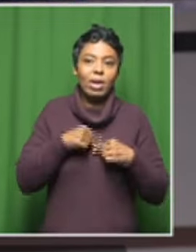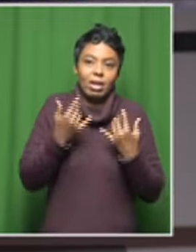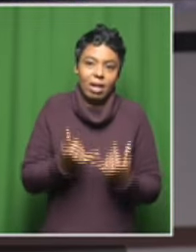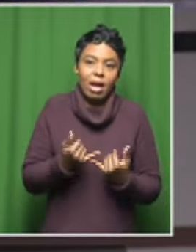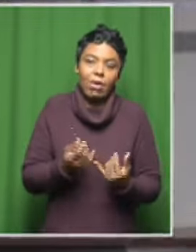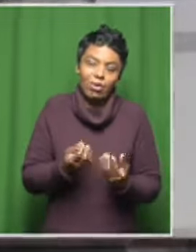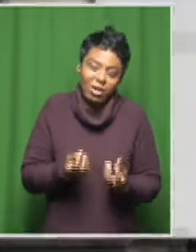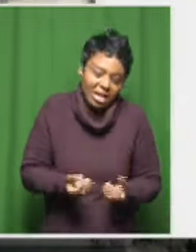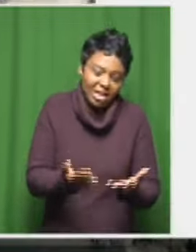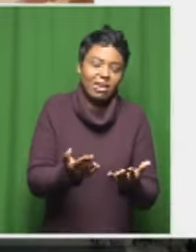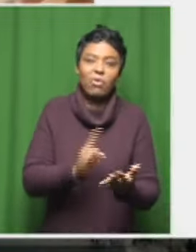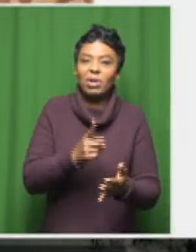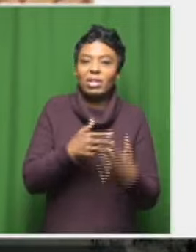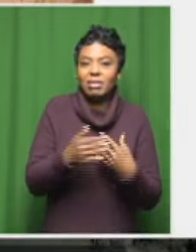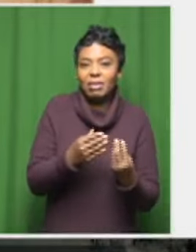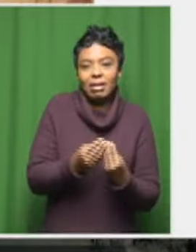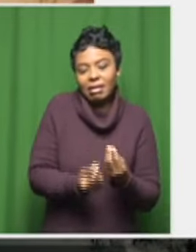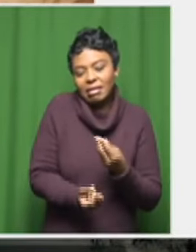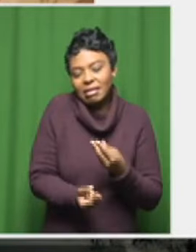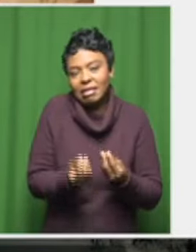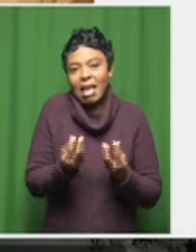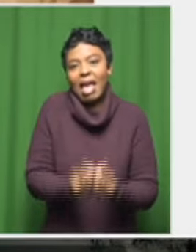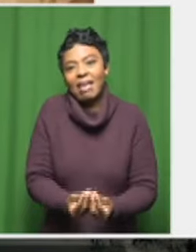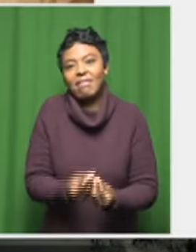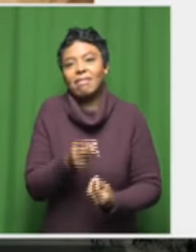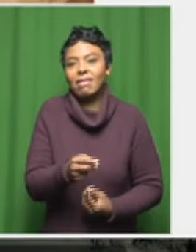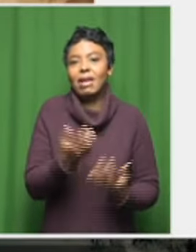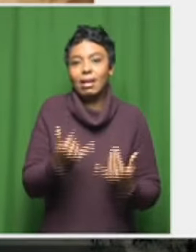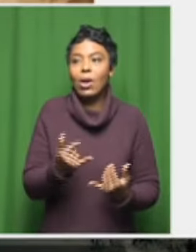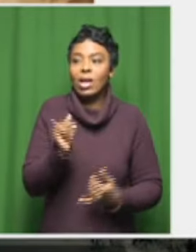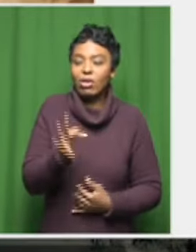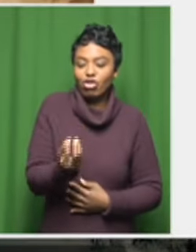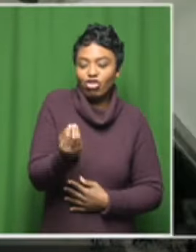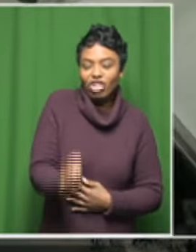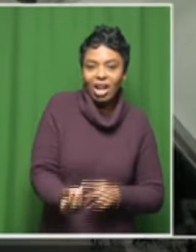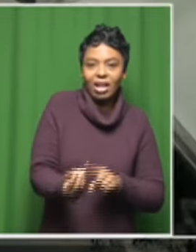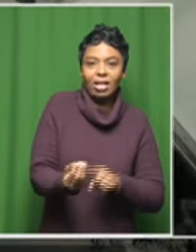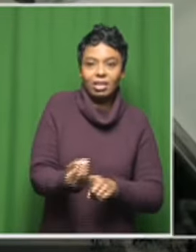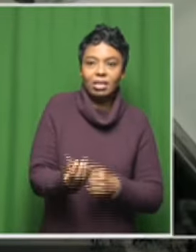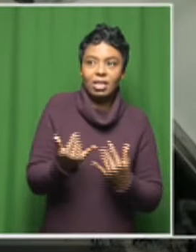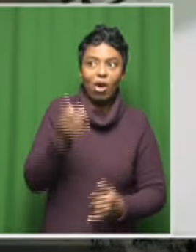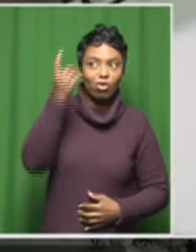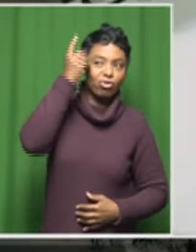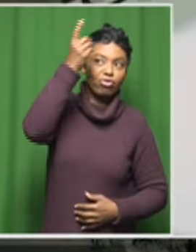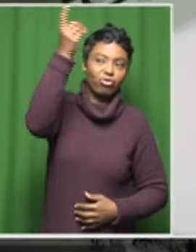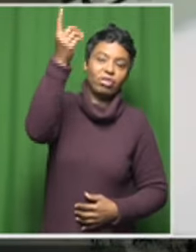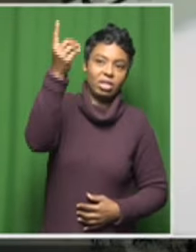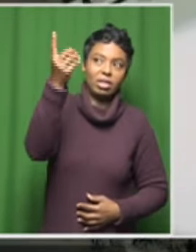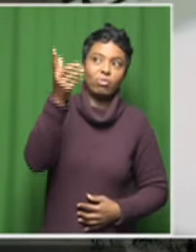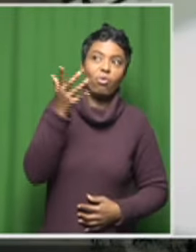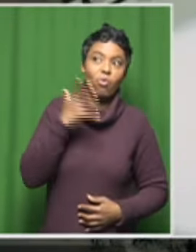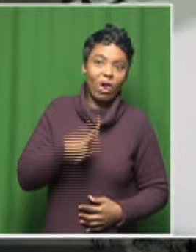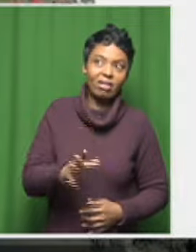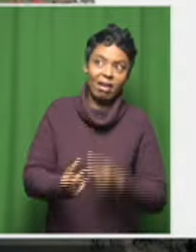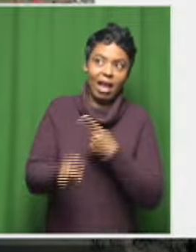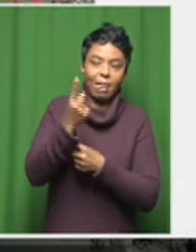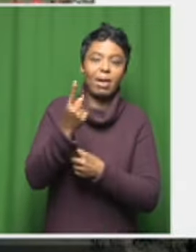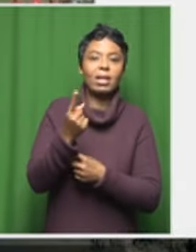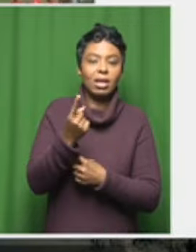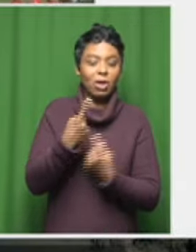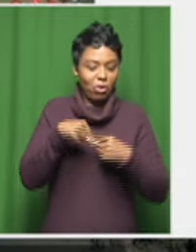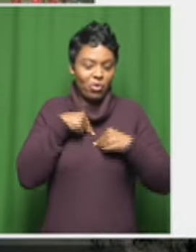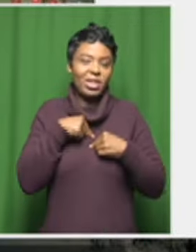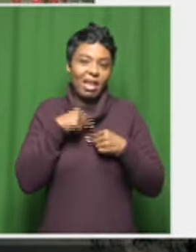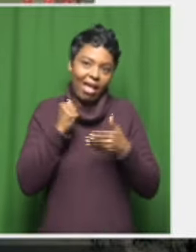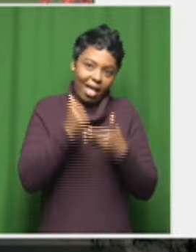happen. And we pride ourselves in the fact that if a child qualifies for a dream, we will make it happen. Oh, that's beautiful. It's